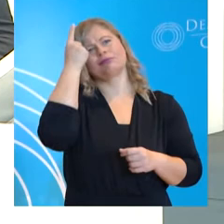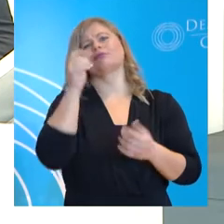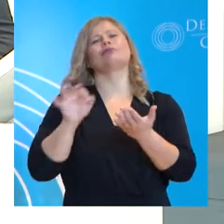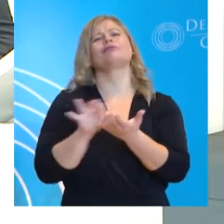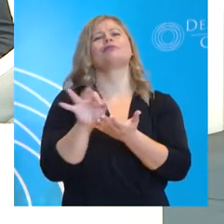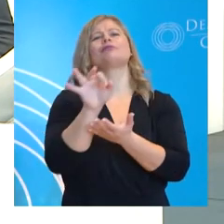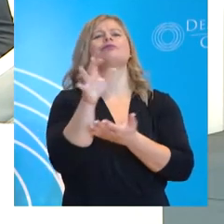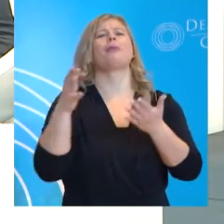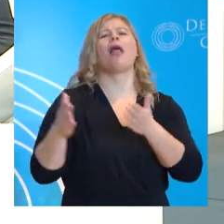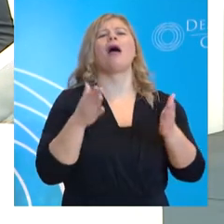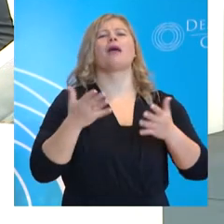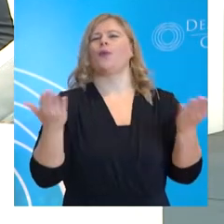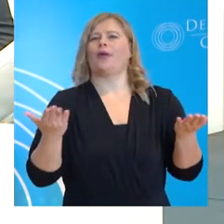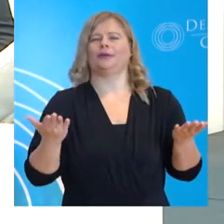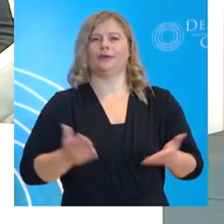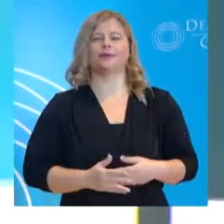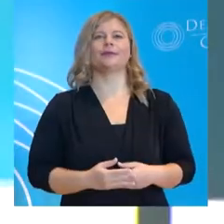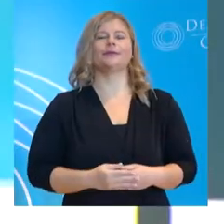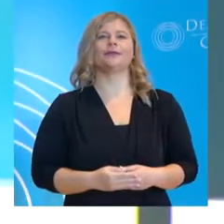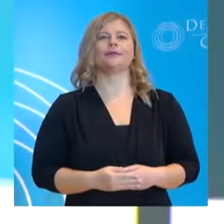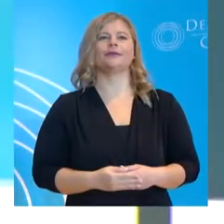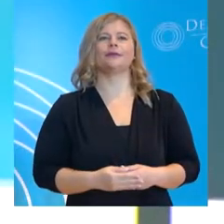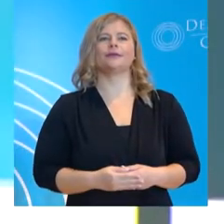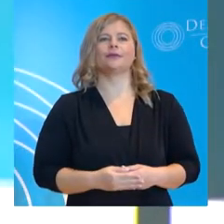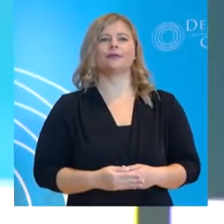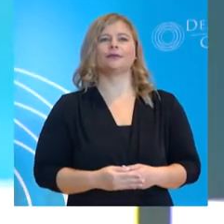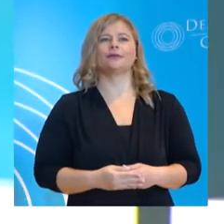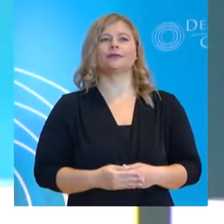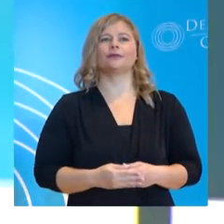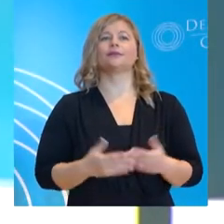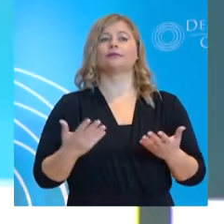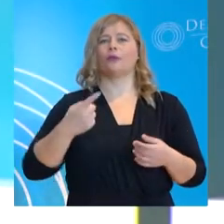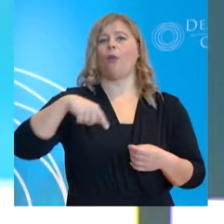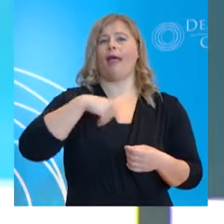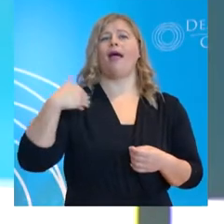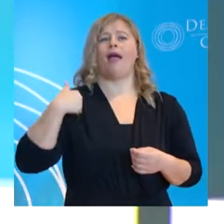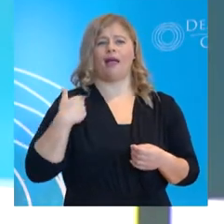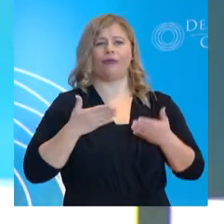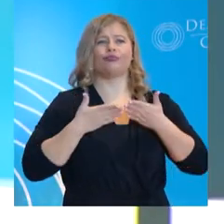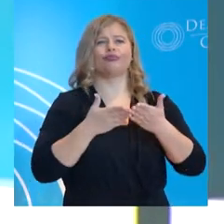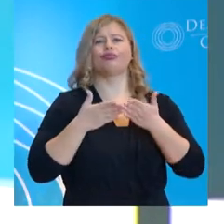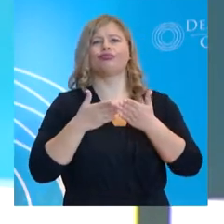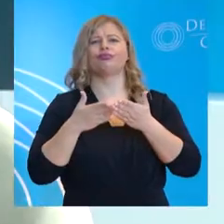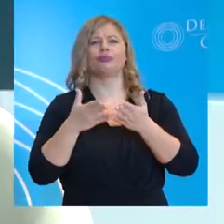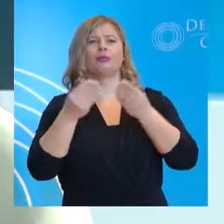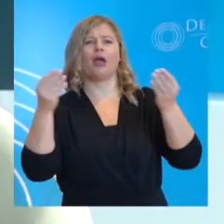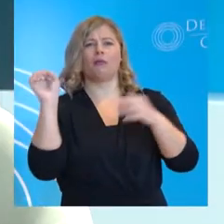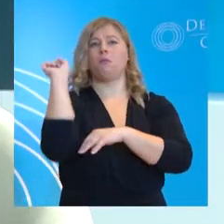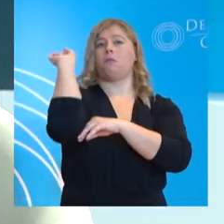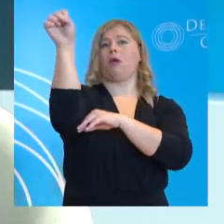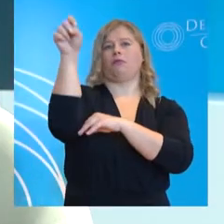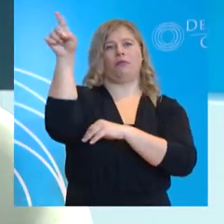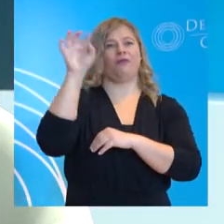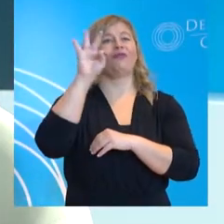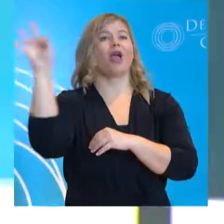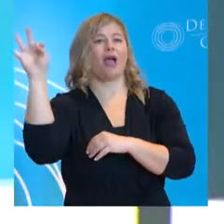market to purchase new surface ships. I think we struck a good deal. The French frigates were the ones that were actually recommended by